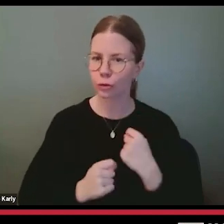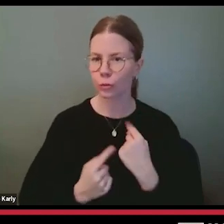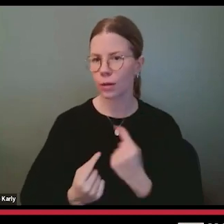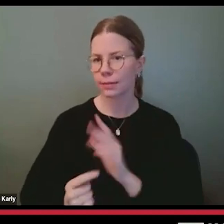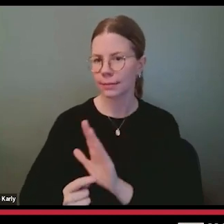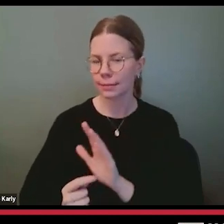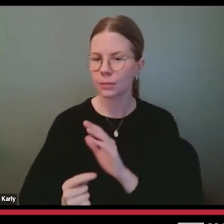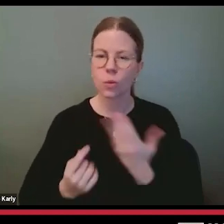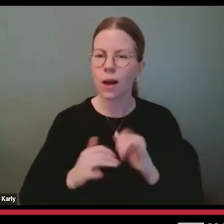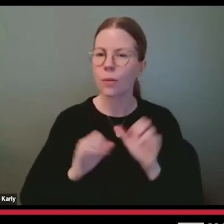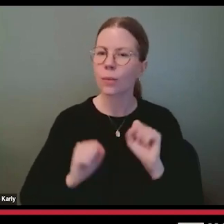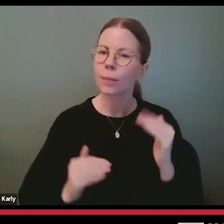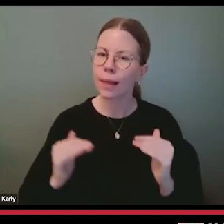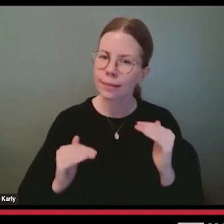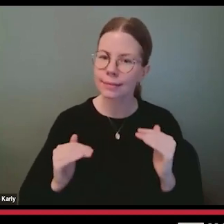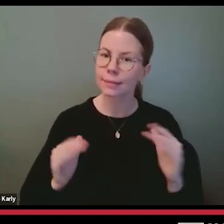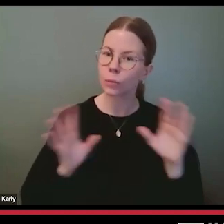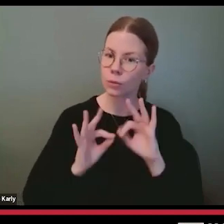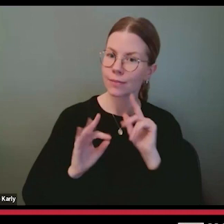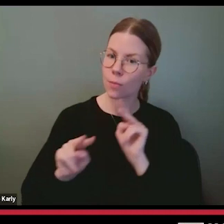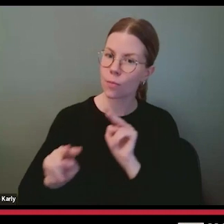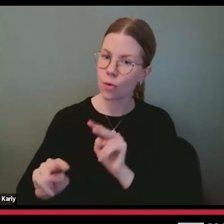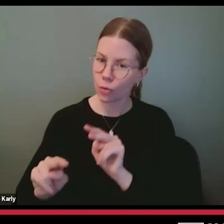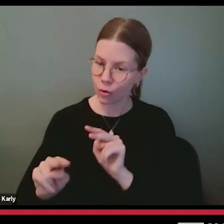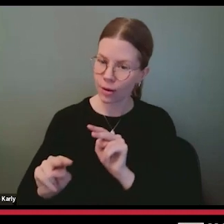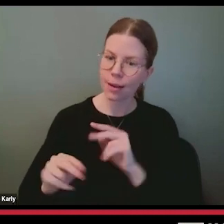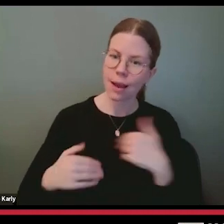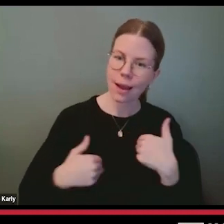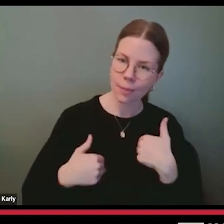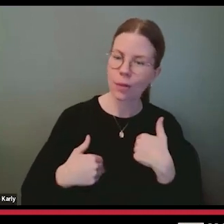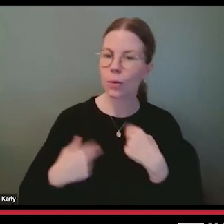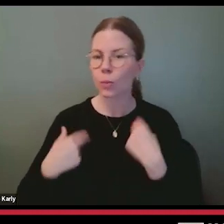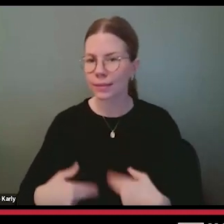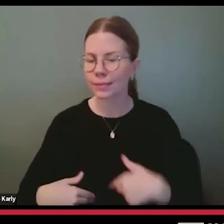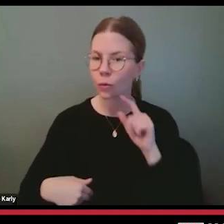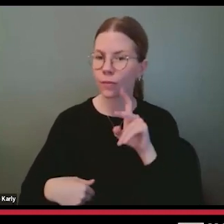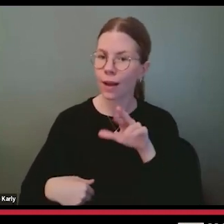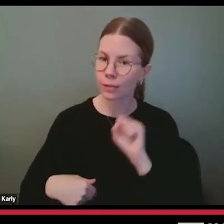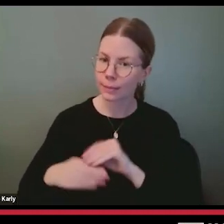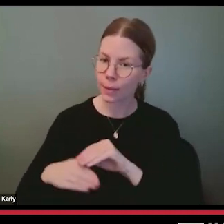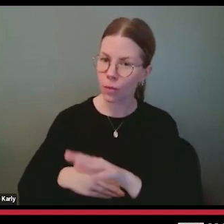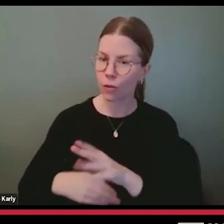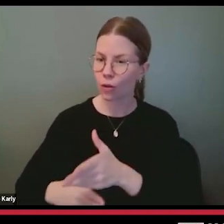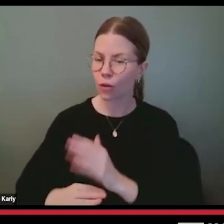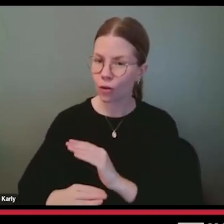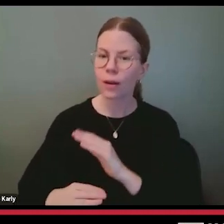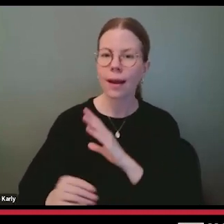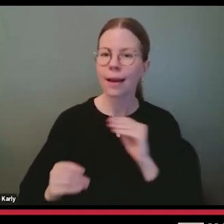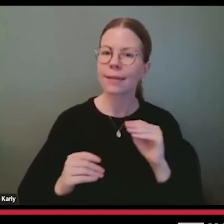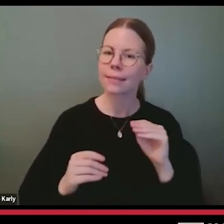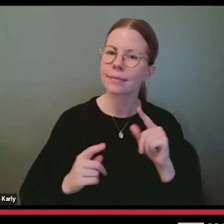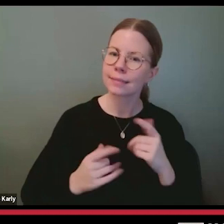human populations for something like virus spillover with the need to respect traditional cultural practices? And this question is from